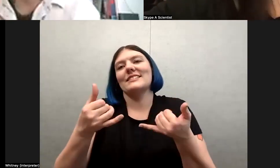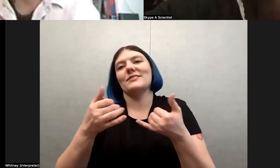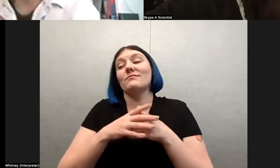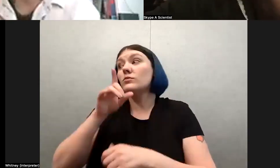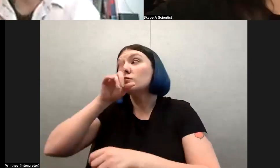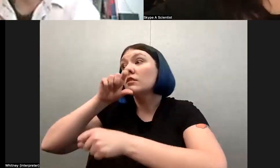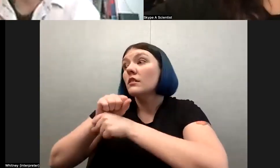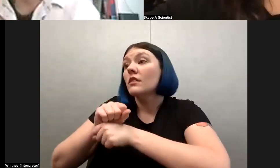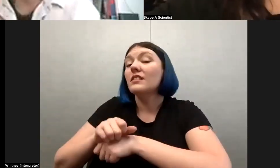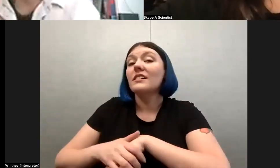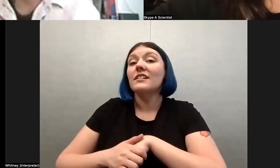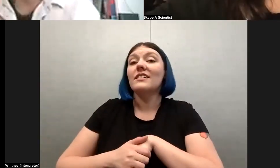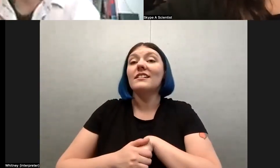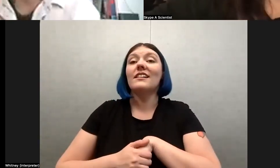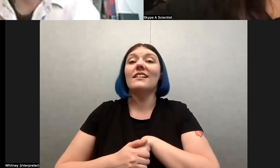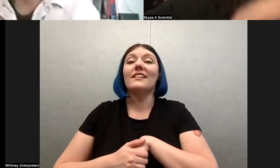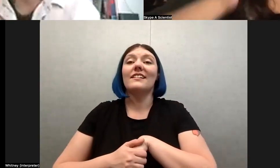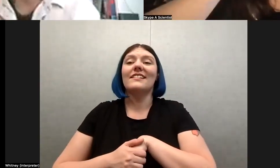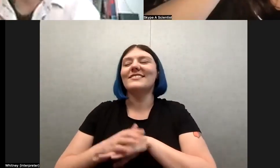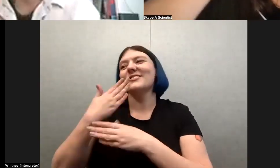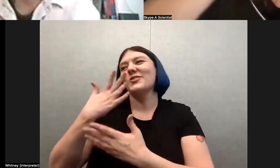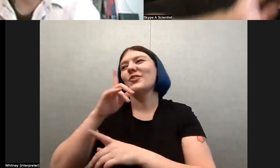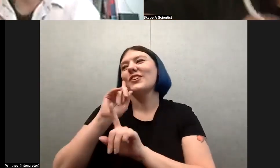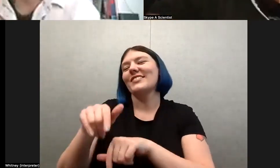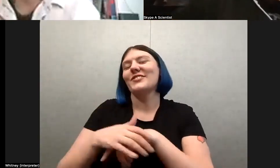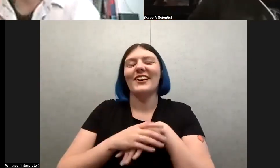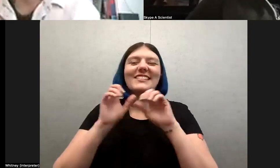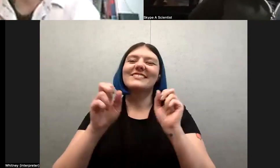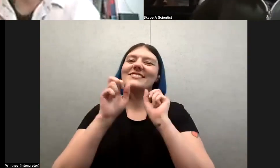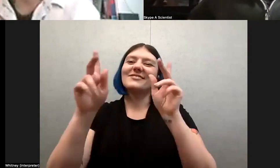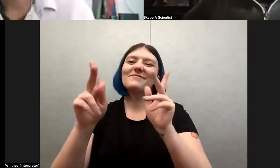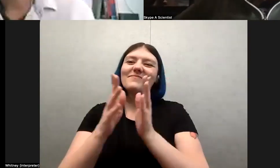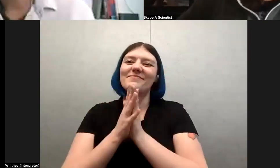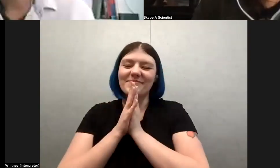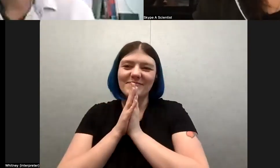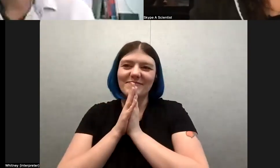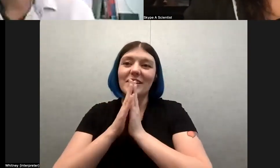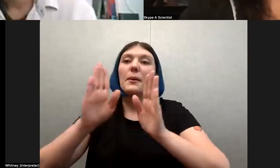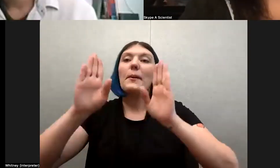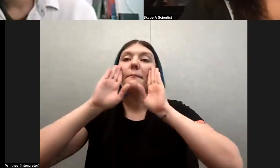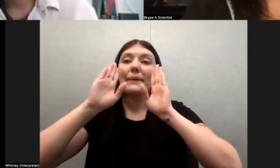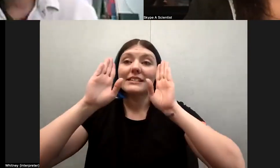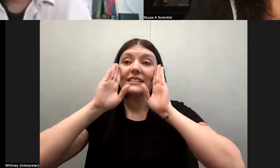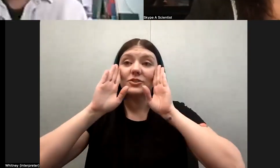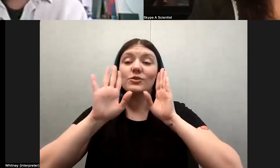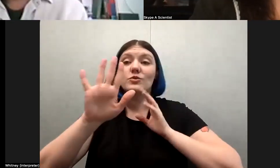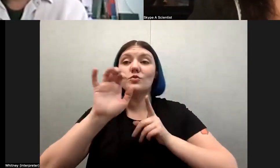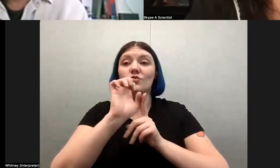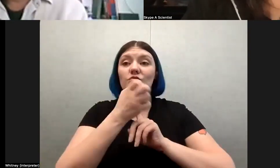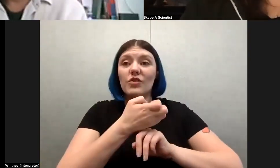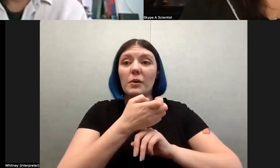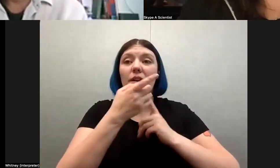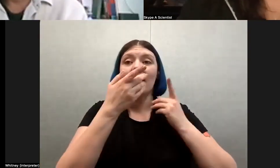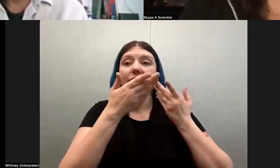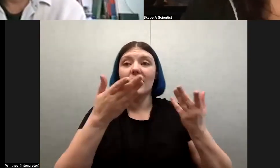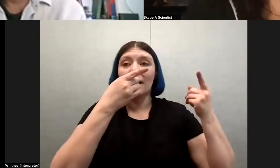That's a great answer. Okay. Sounds good. Pay attention to your local environment, things happening around you,